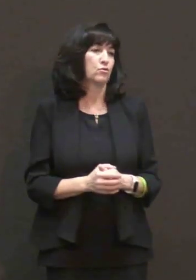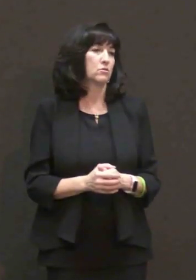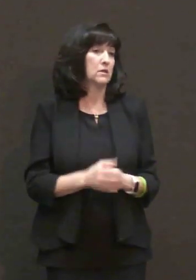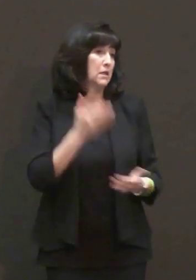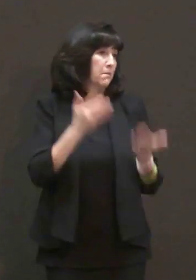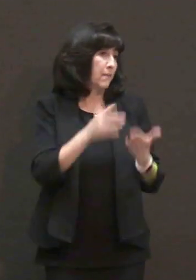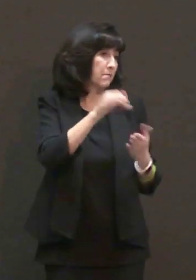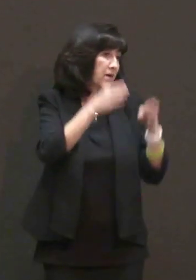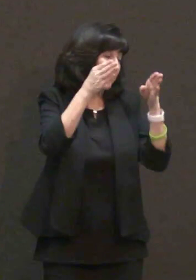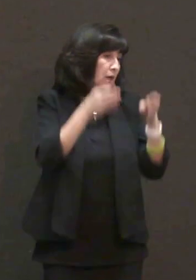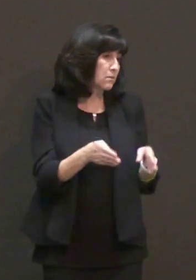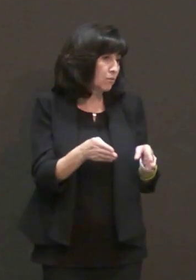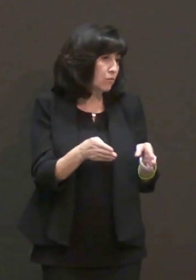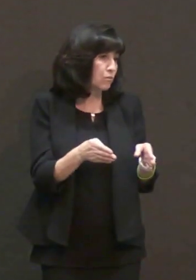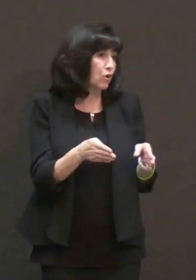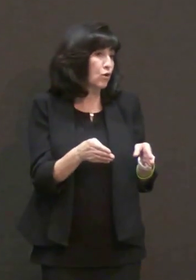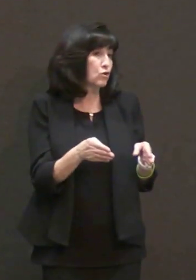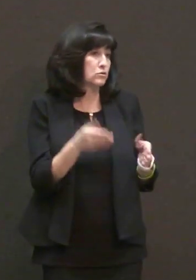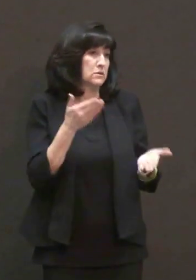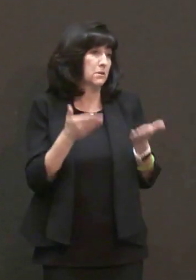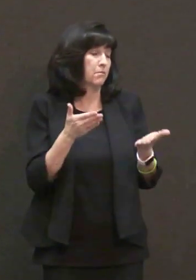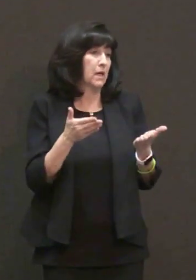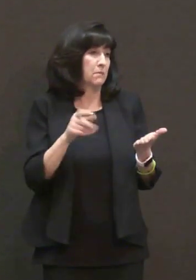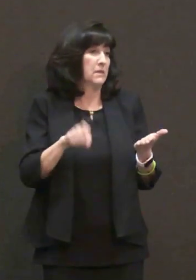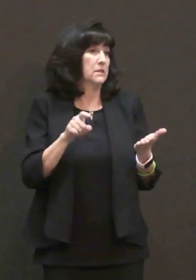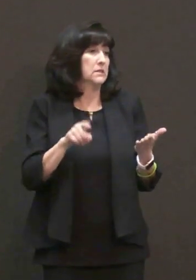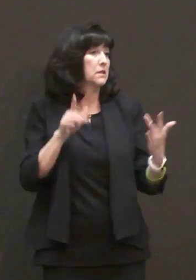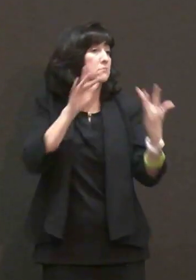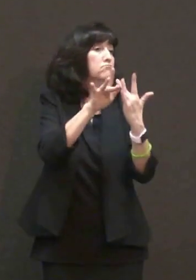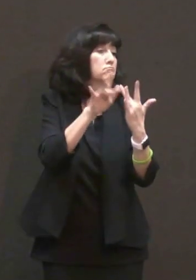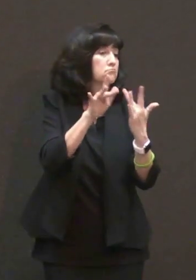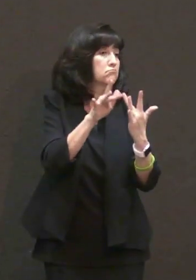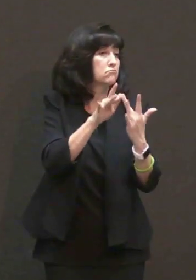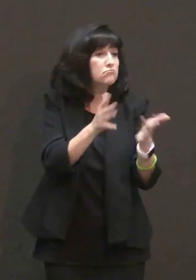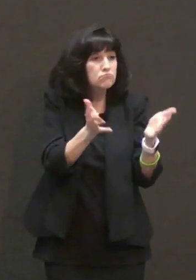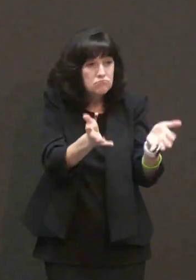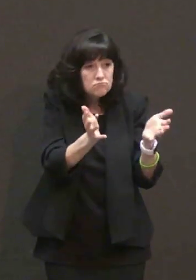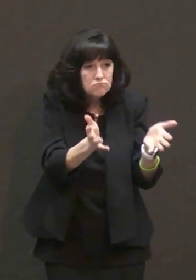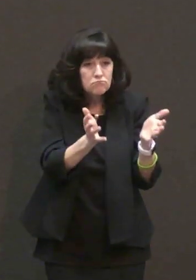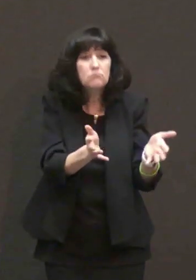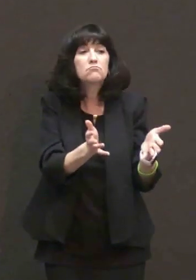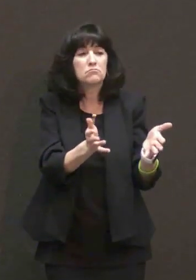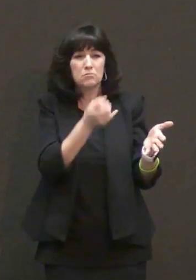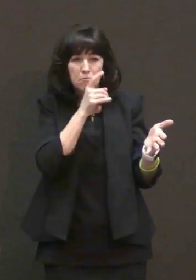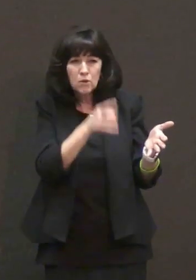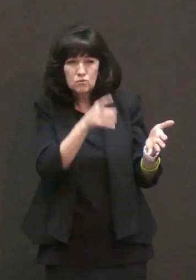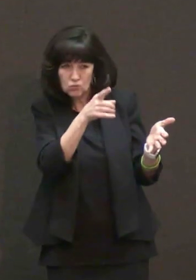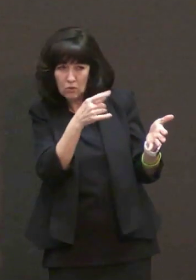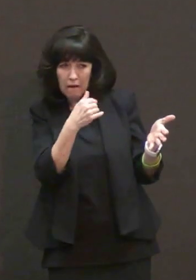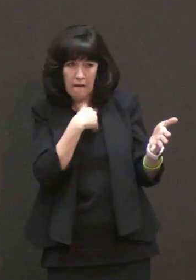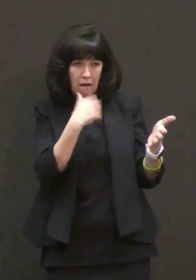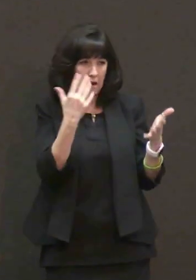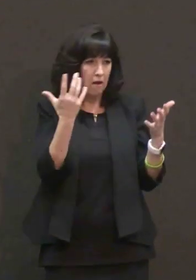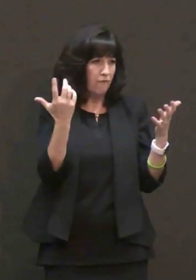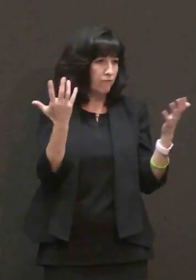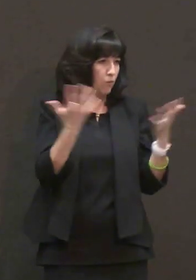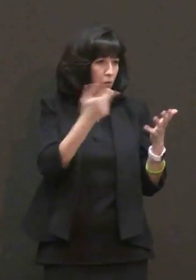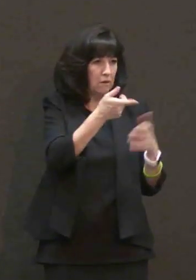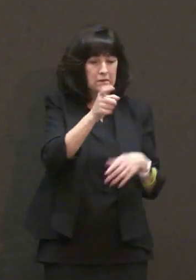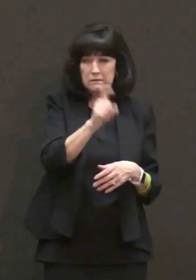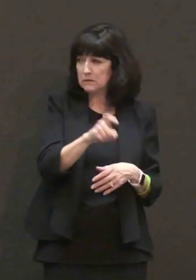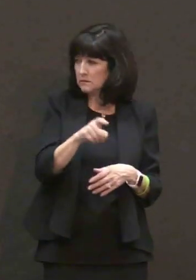who we need to reach out to make sure he or she has the accommodation that we're making out there for folks.